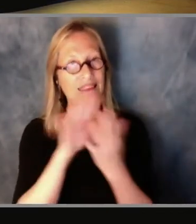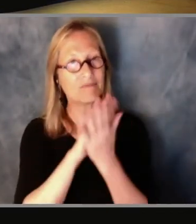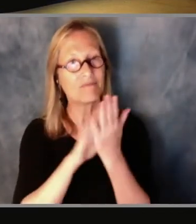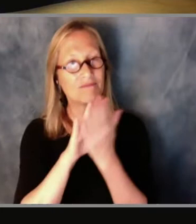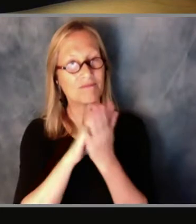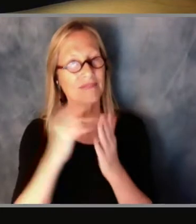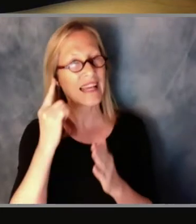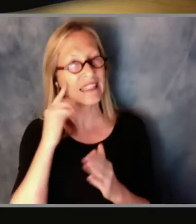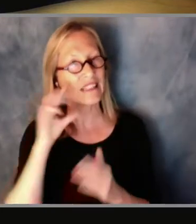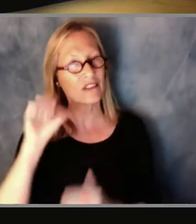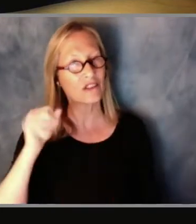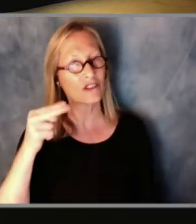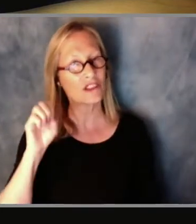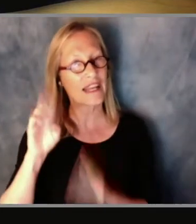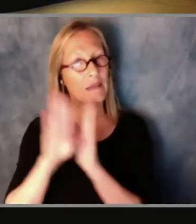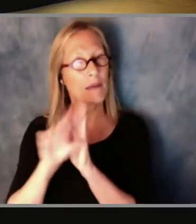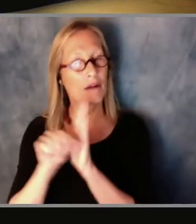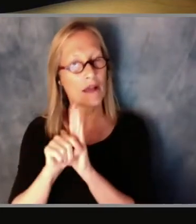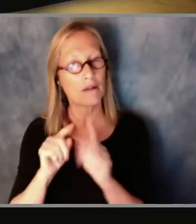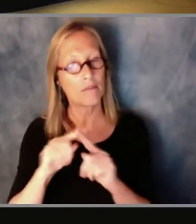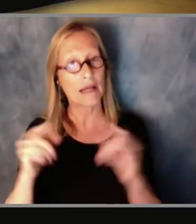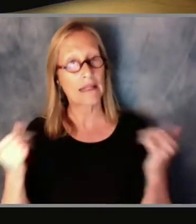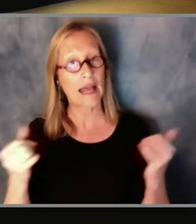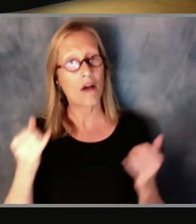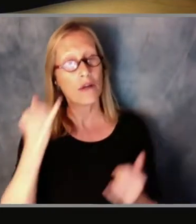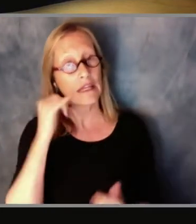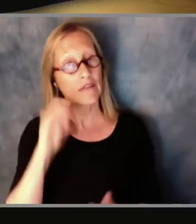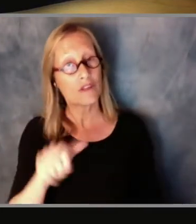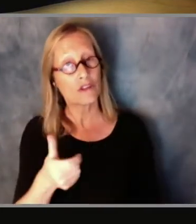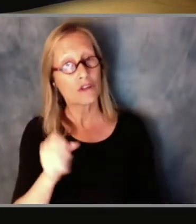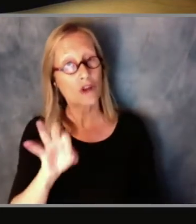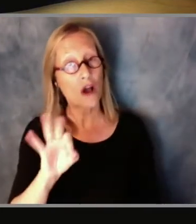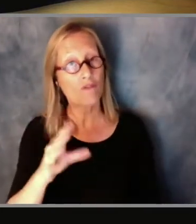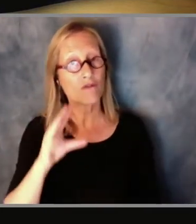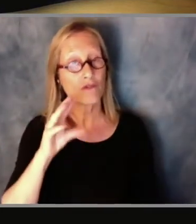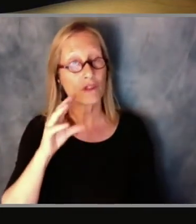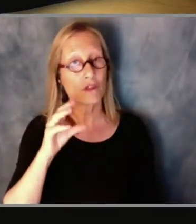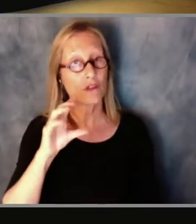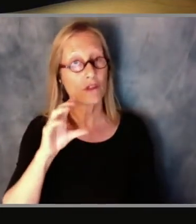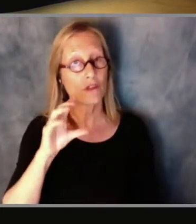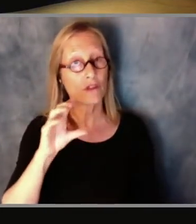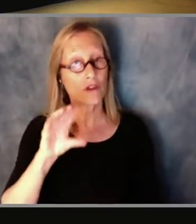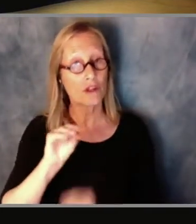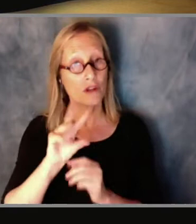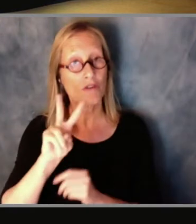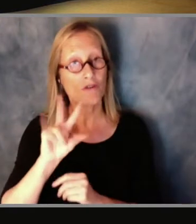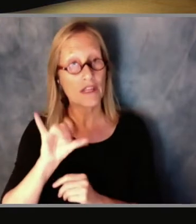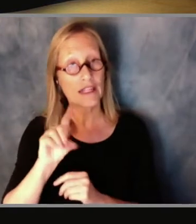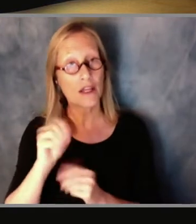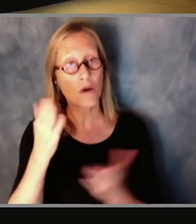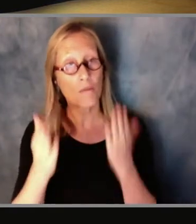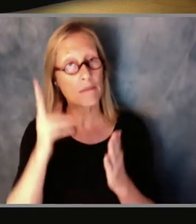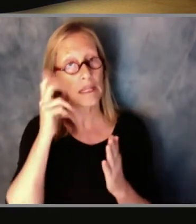Jane, if you turn off your camera, we might be able to hear you better. This is Roxanne.